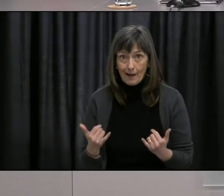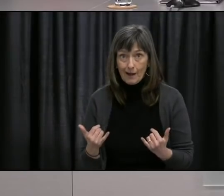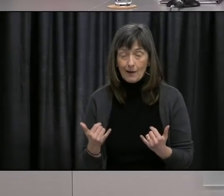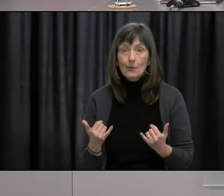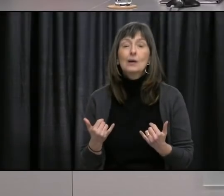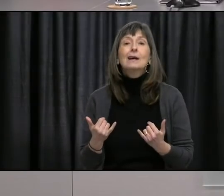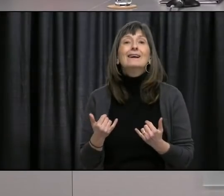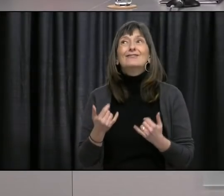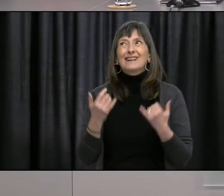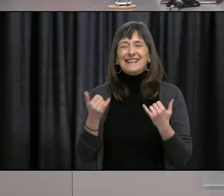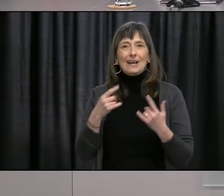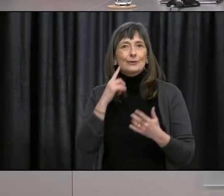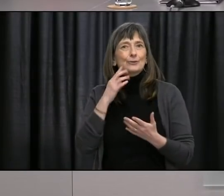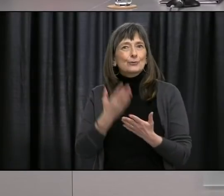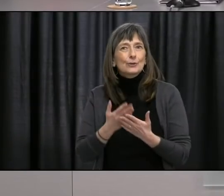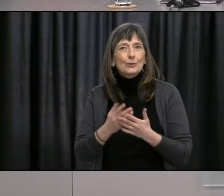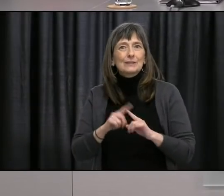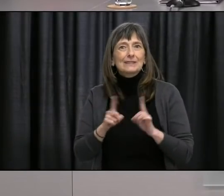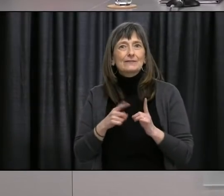asymptomatic spread?